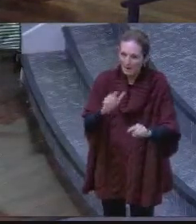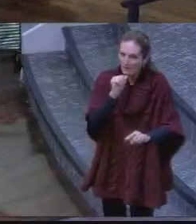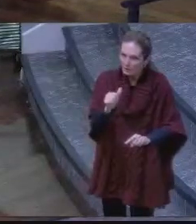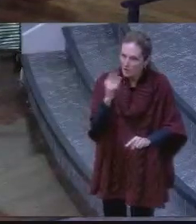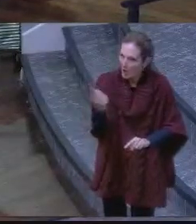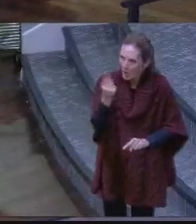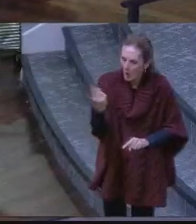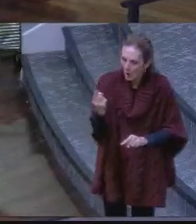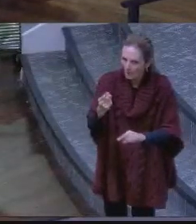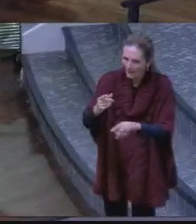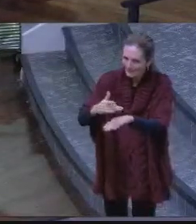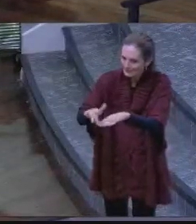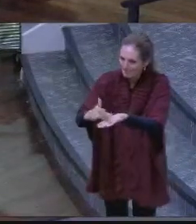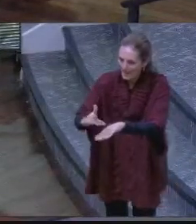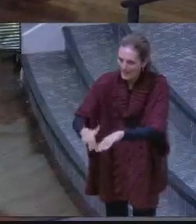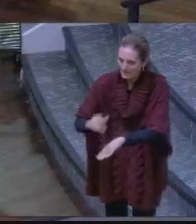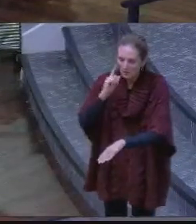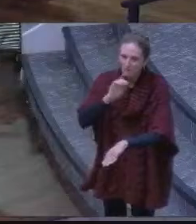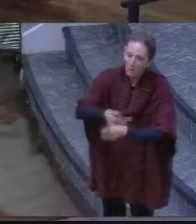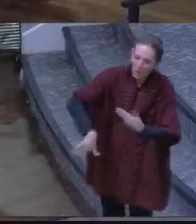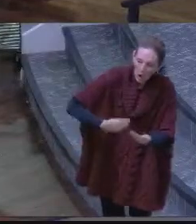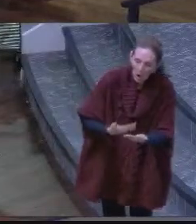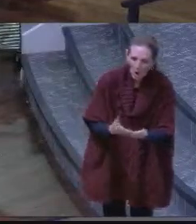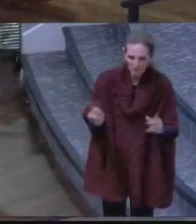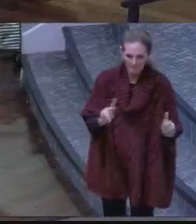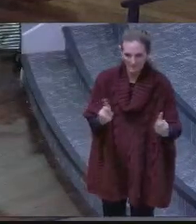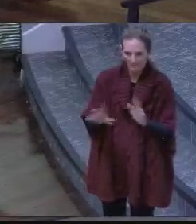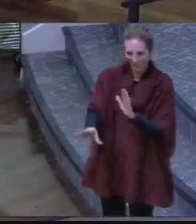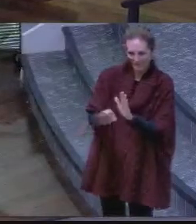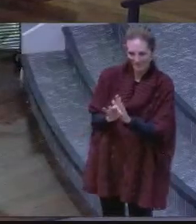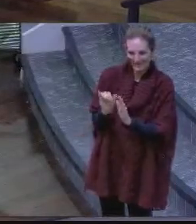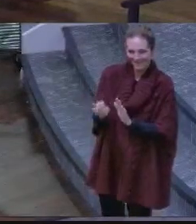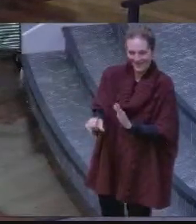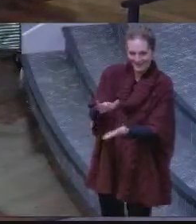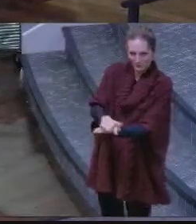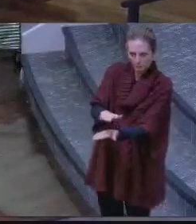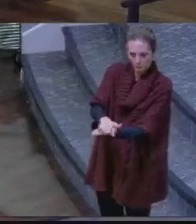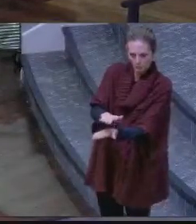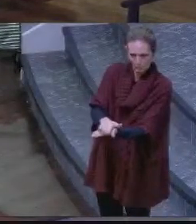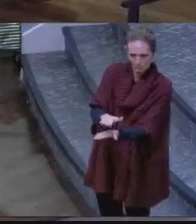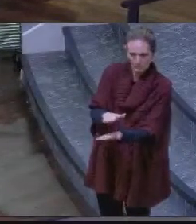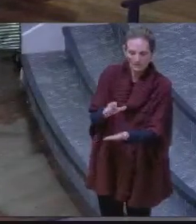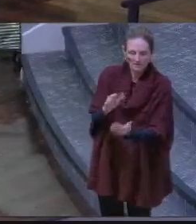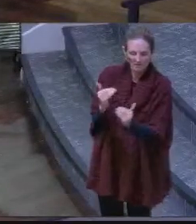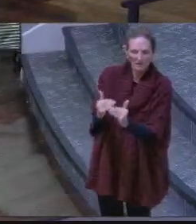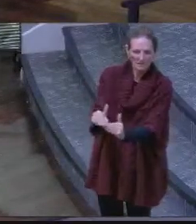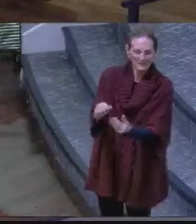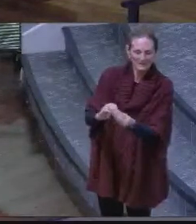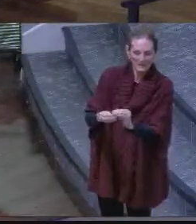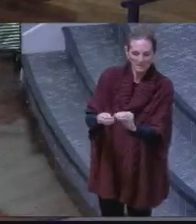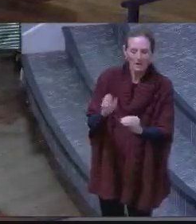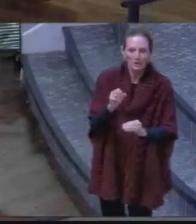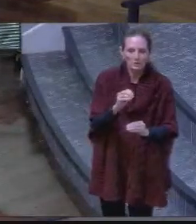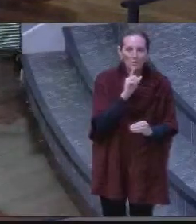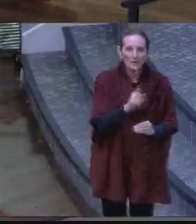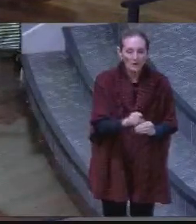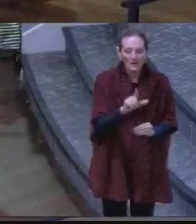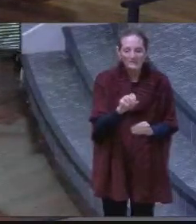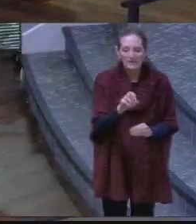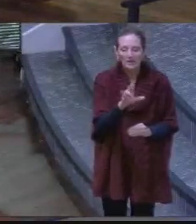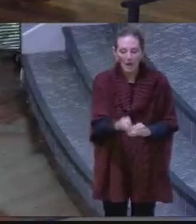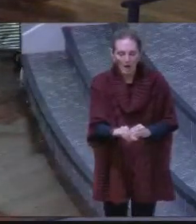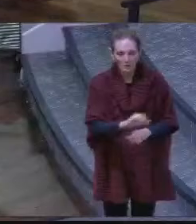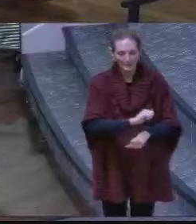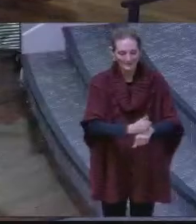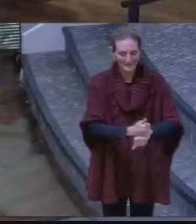schools for all of the parents that are selecting those particular schools. And so there's a lottery in place to select